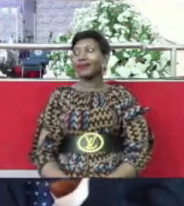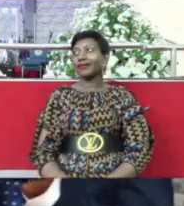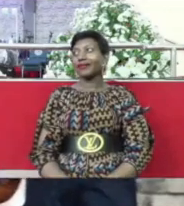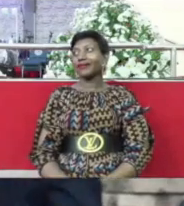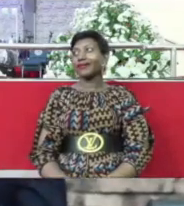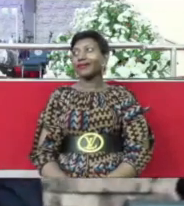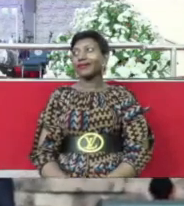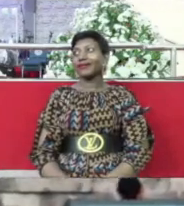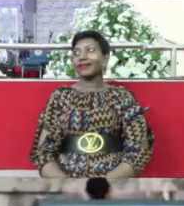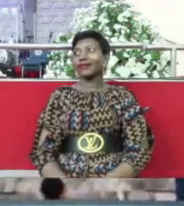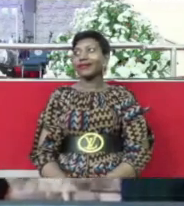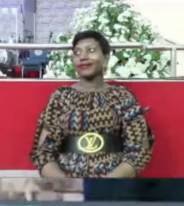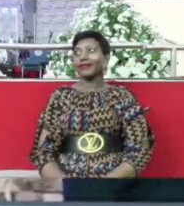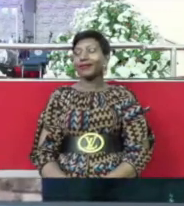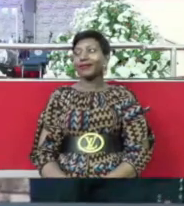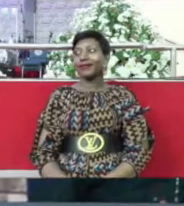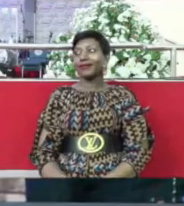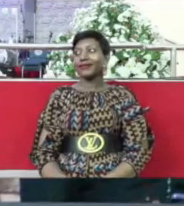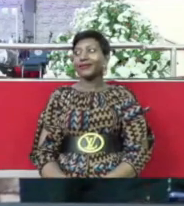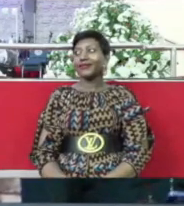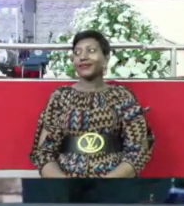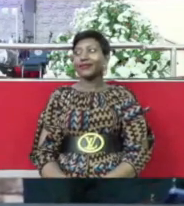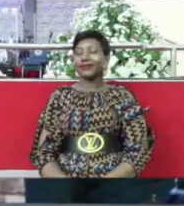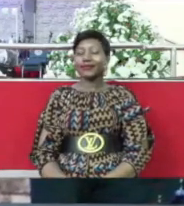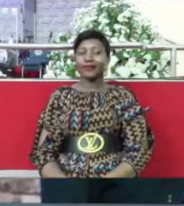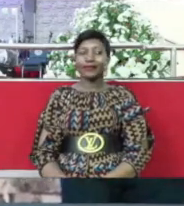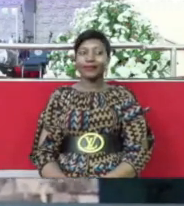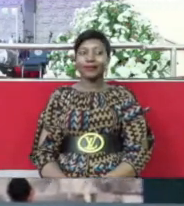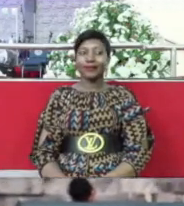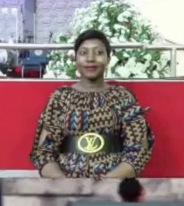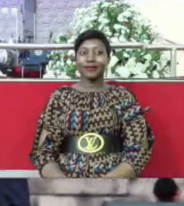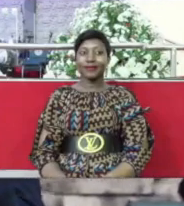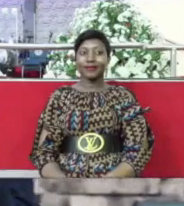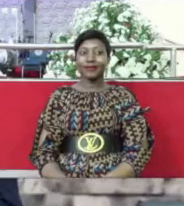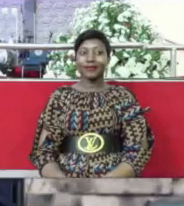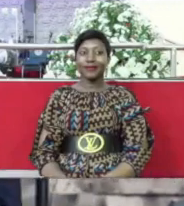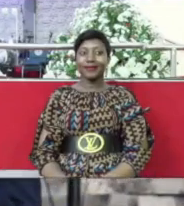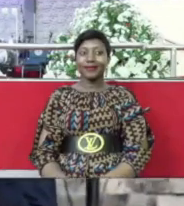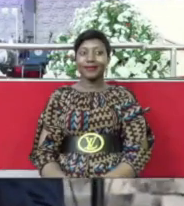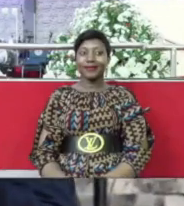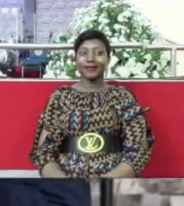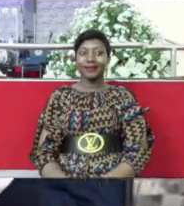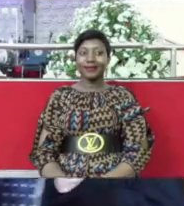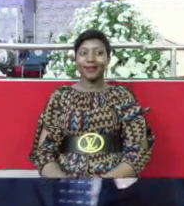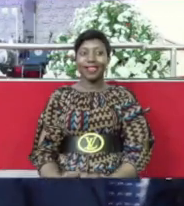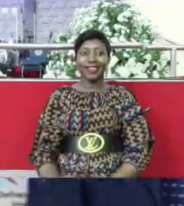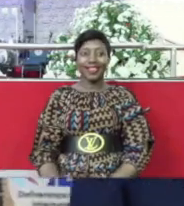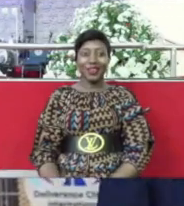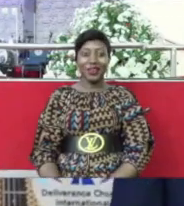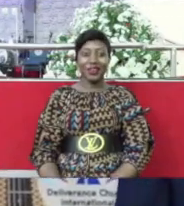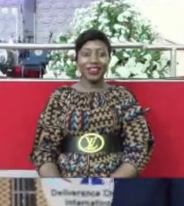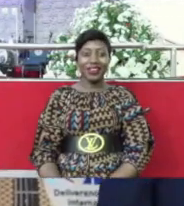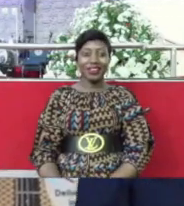Hey, si ilikuwa ngumu sana. It was so hard. Eh? Lakini ulijua ukiipata sio lazima uwe umesoma. Unatakiwa